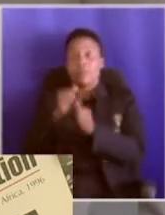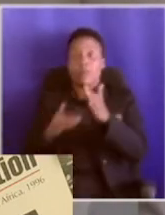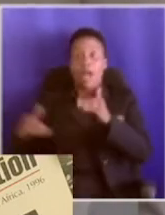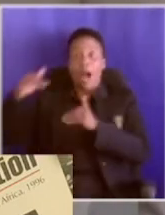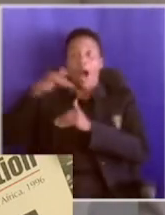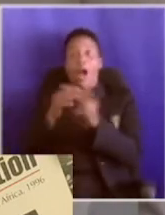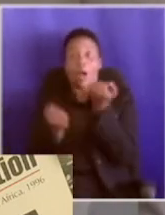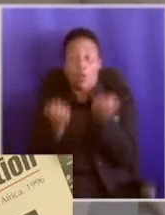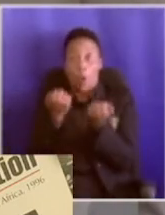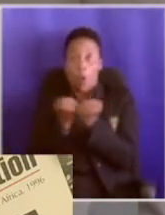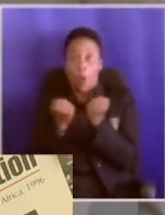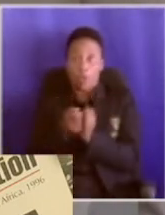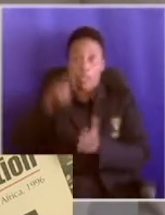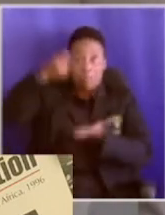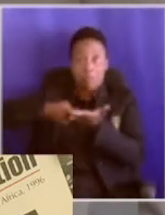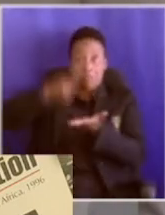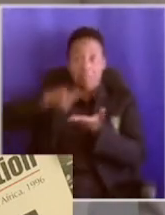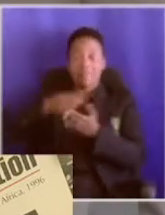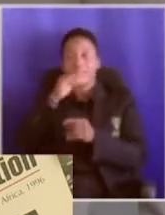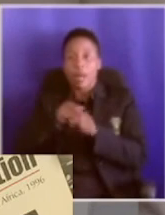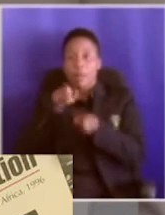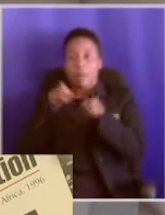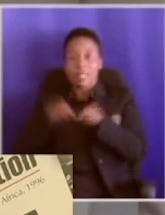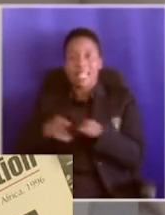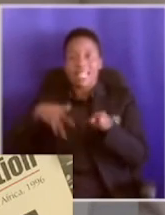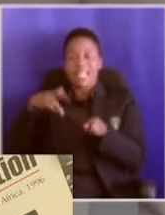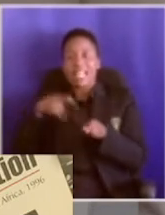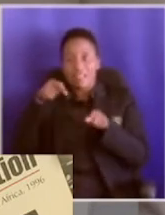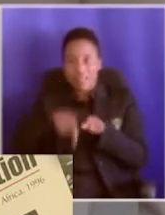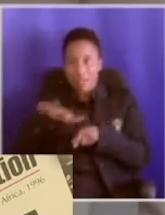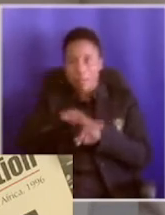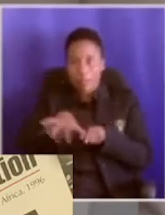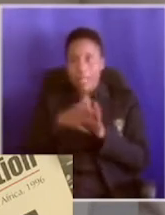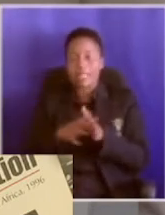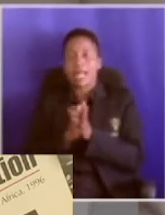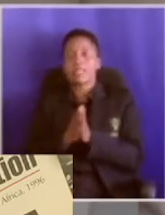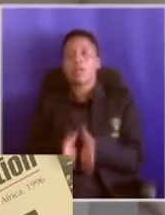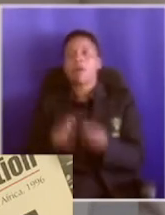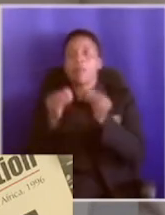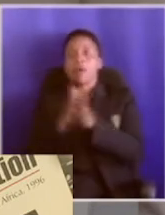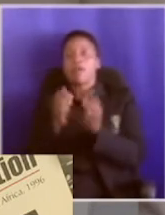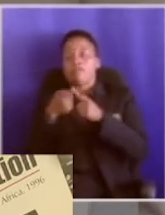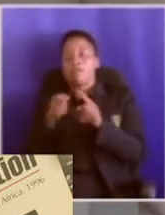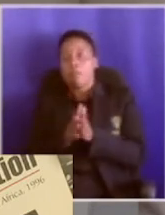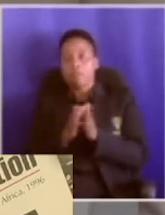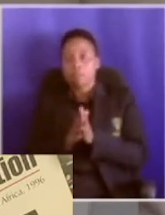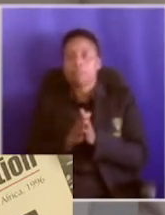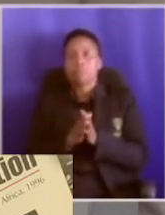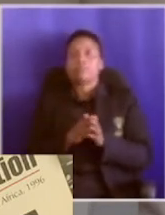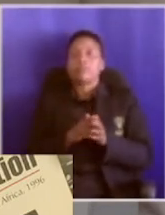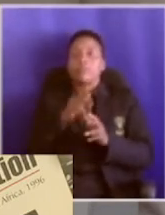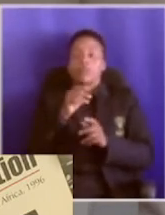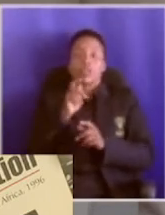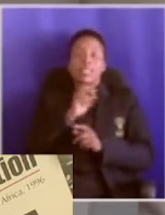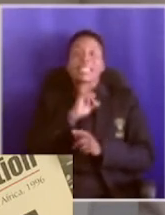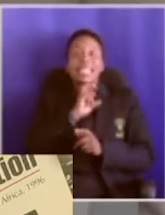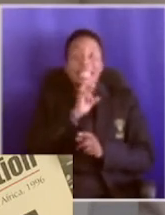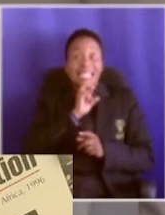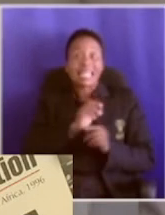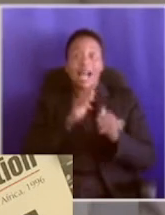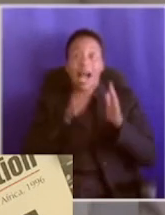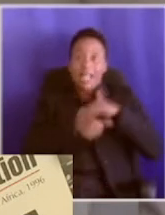judgment indicates that people living on customary land under control of the Ingonyama Trust are the true and